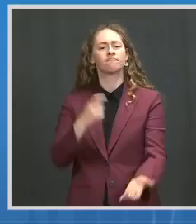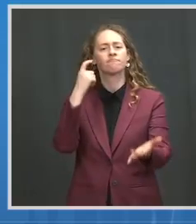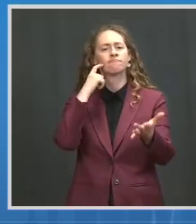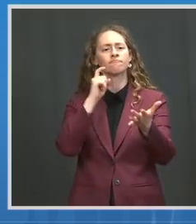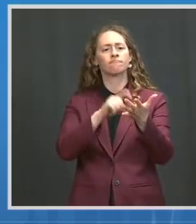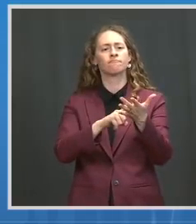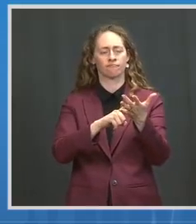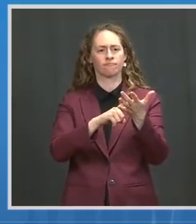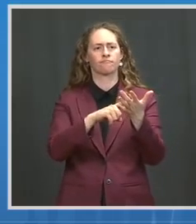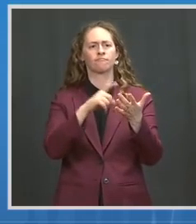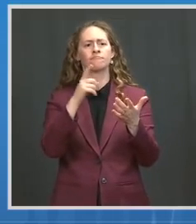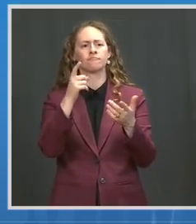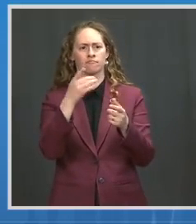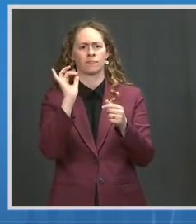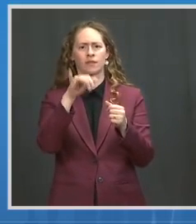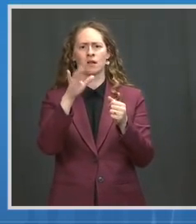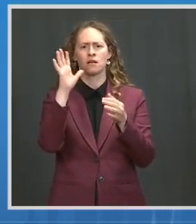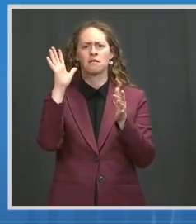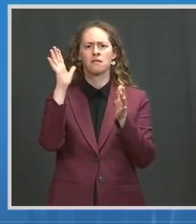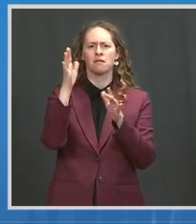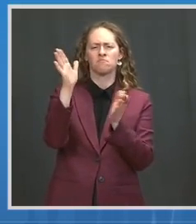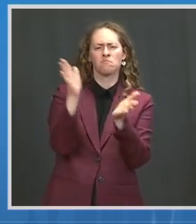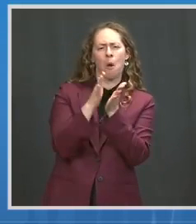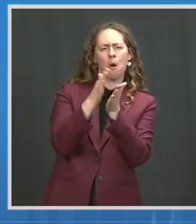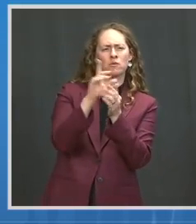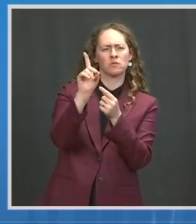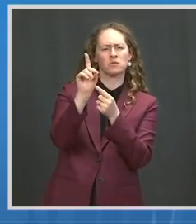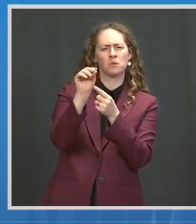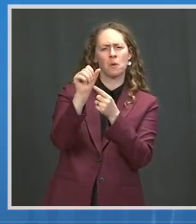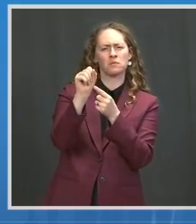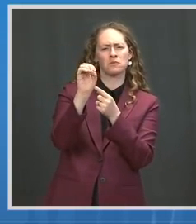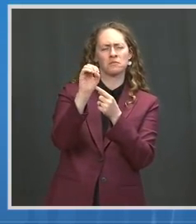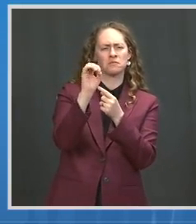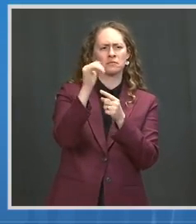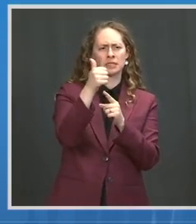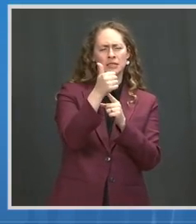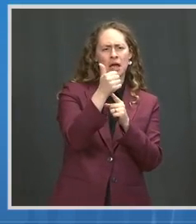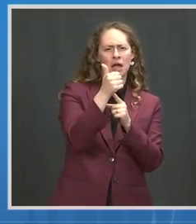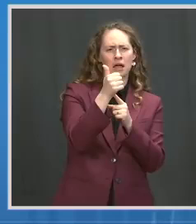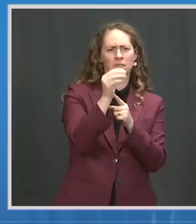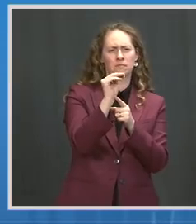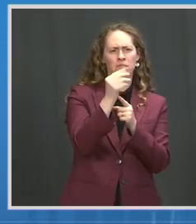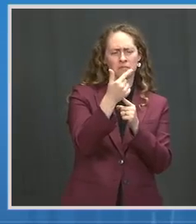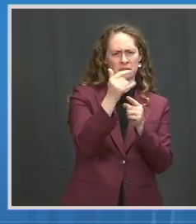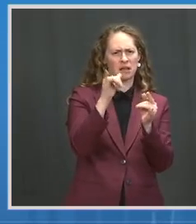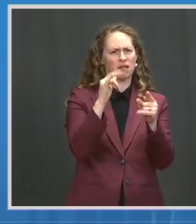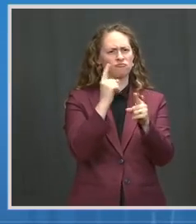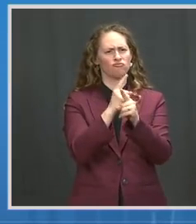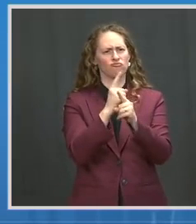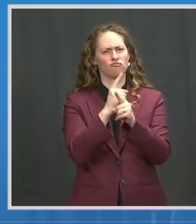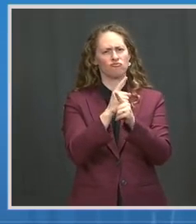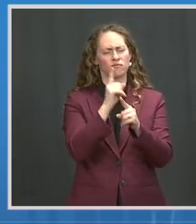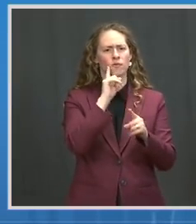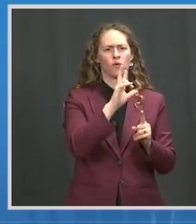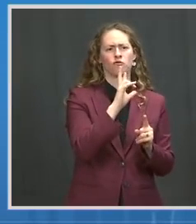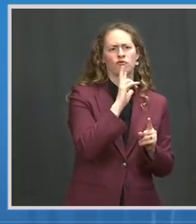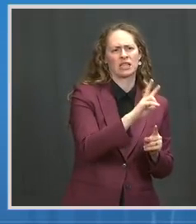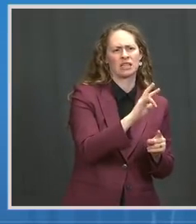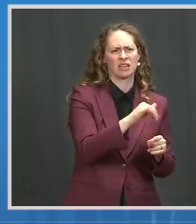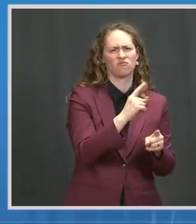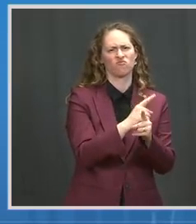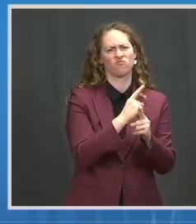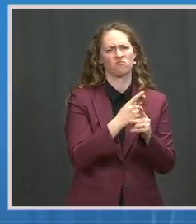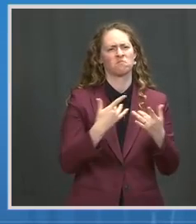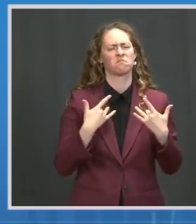to 10, and then when you go down even lower to 3, which is entirely compatible with the way you do both age